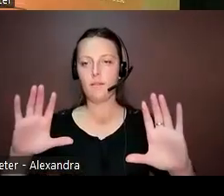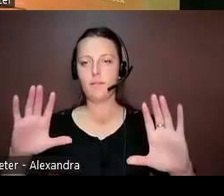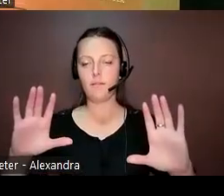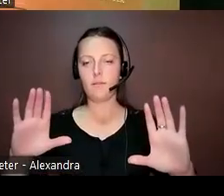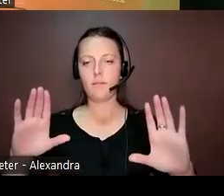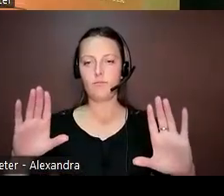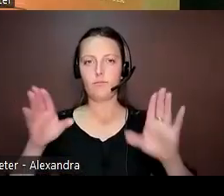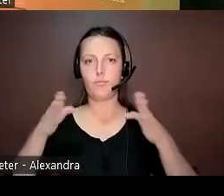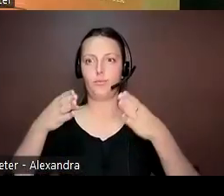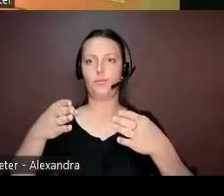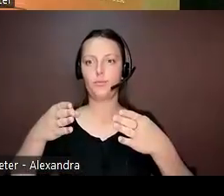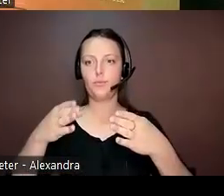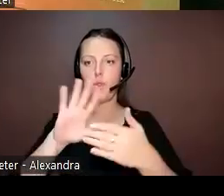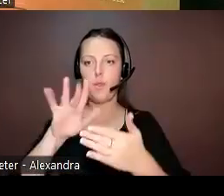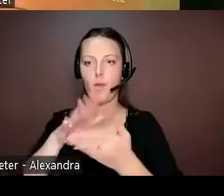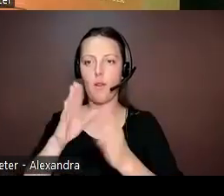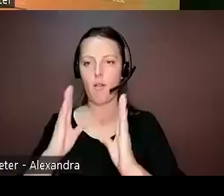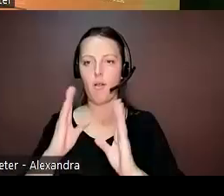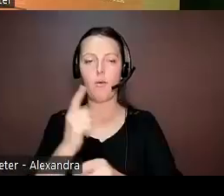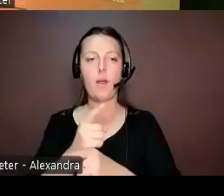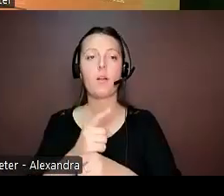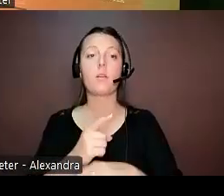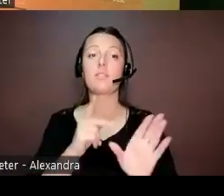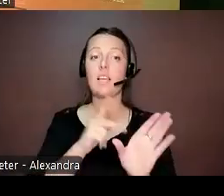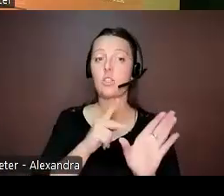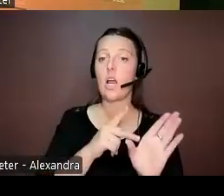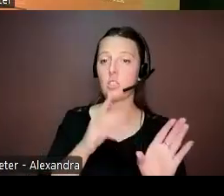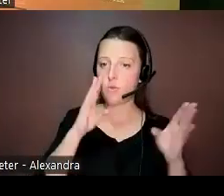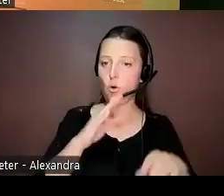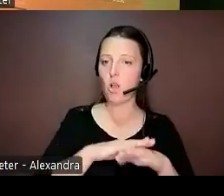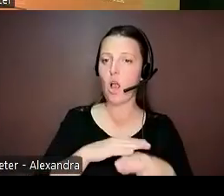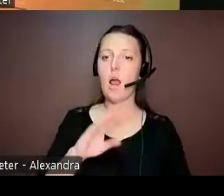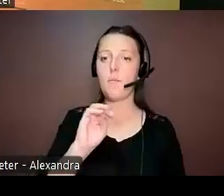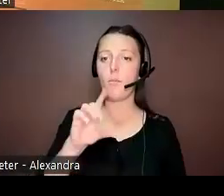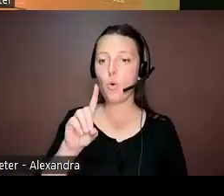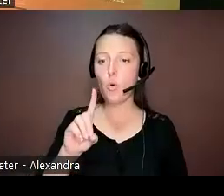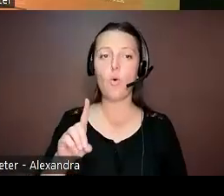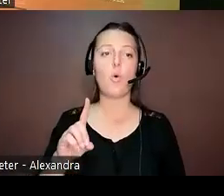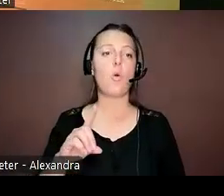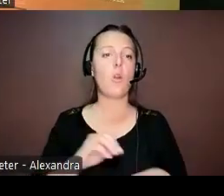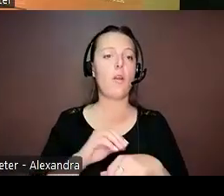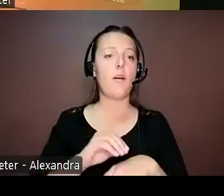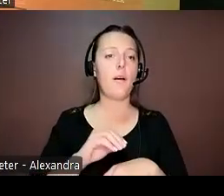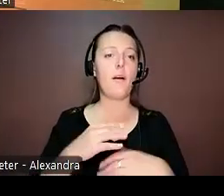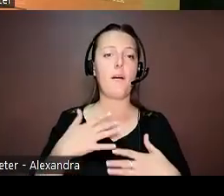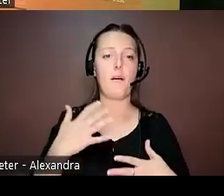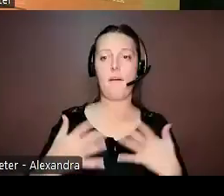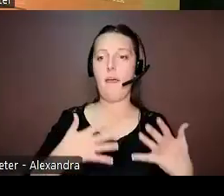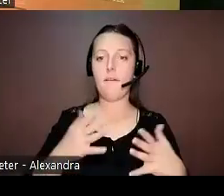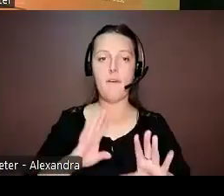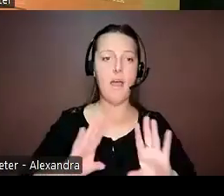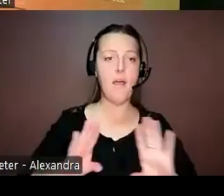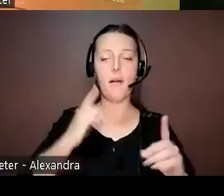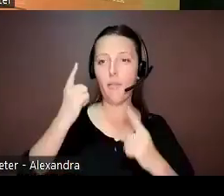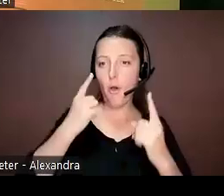focus on the mood, affect, thoughts, and behavior, versus neurology that traditionally focus on motor symptoms and